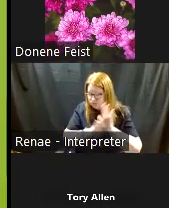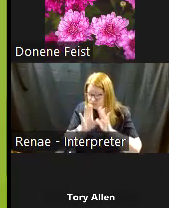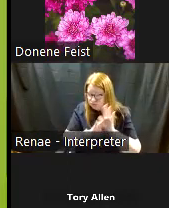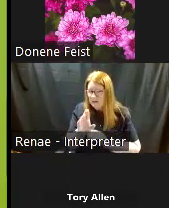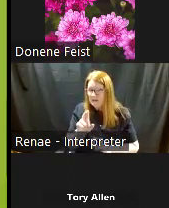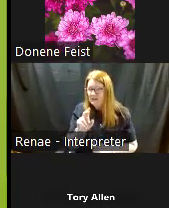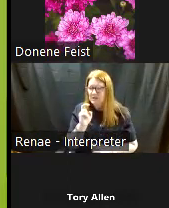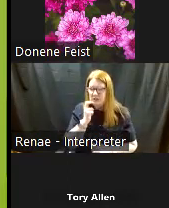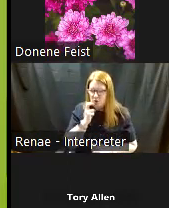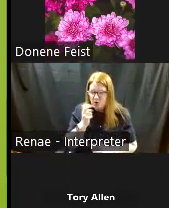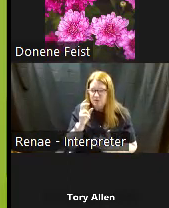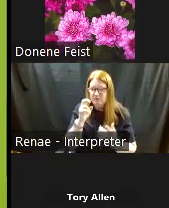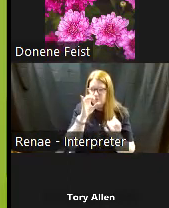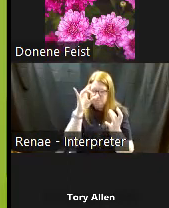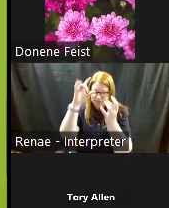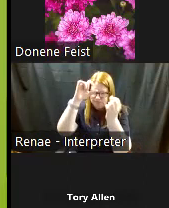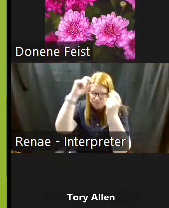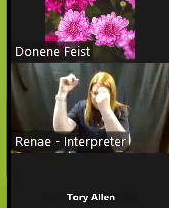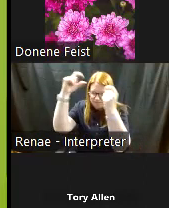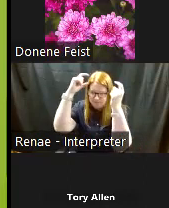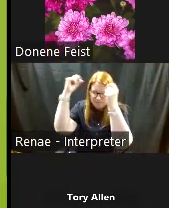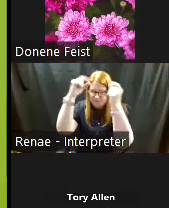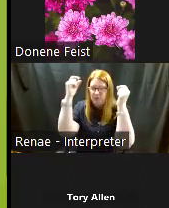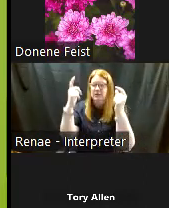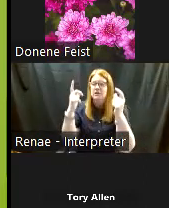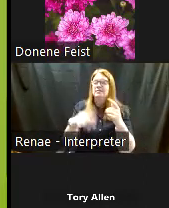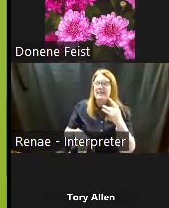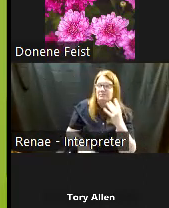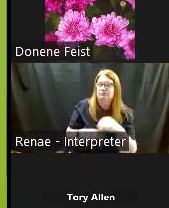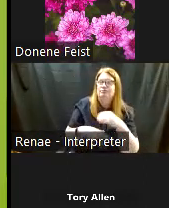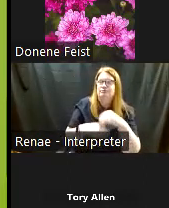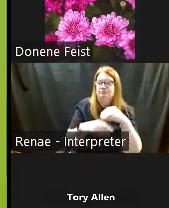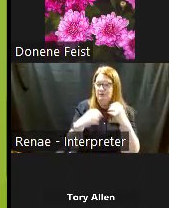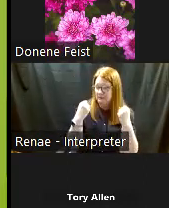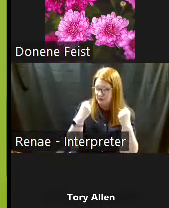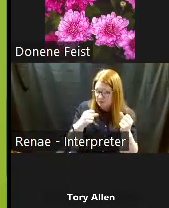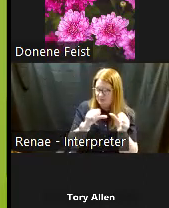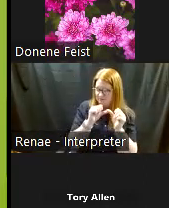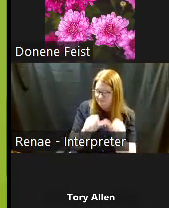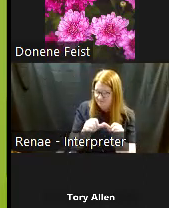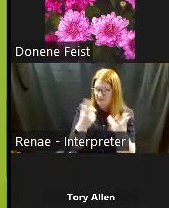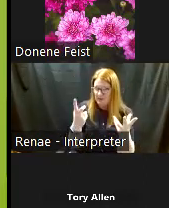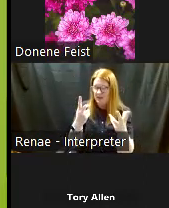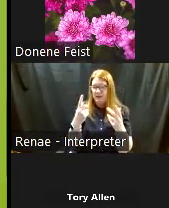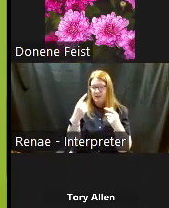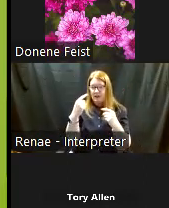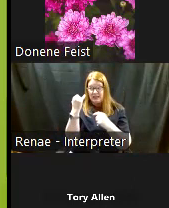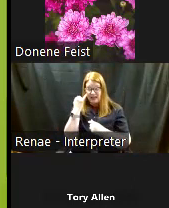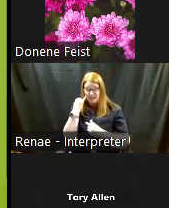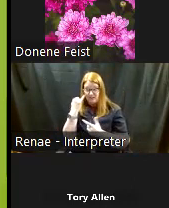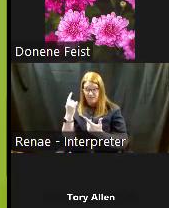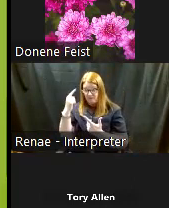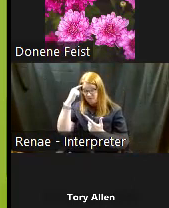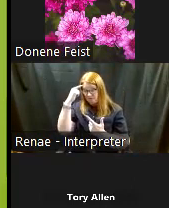neural networks and webs that are stimulated repeatedly are strengthened and maintained. Neural highways that are not are kind of